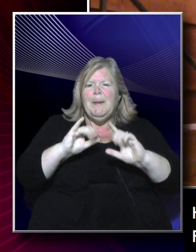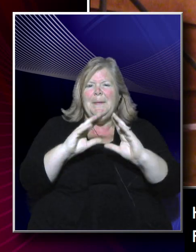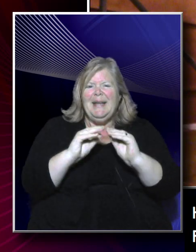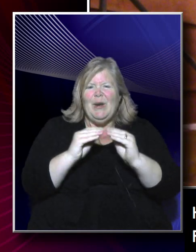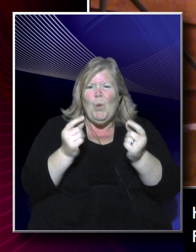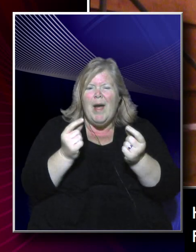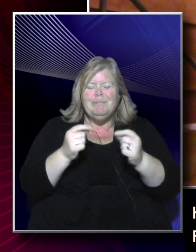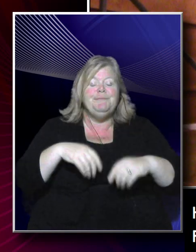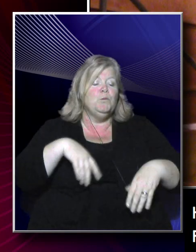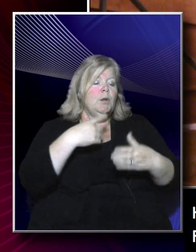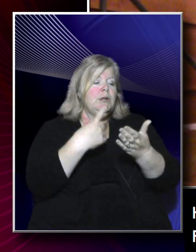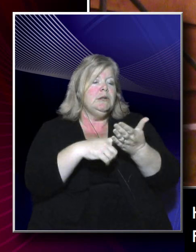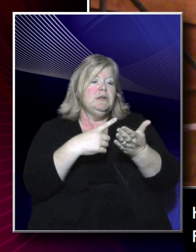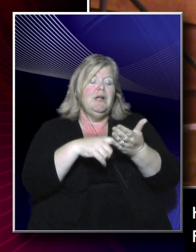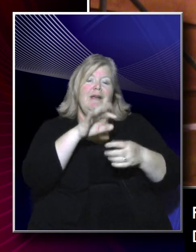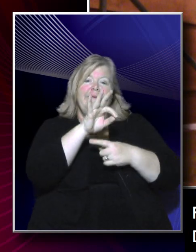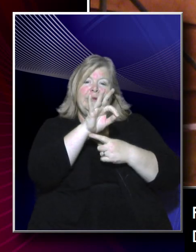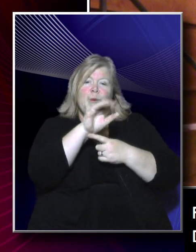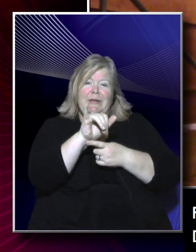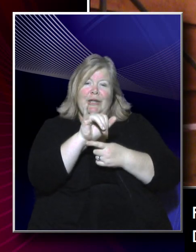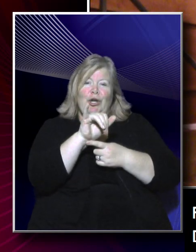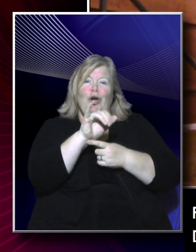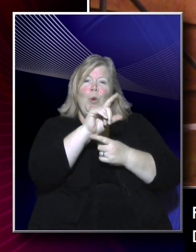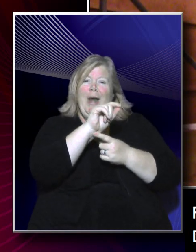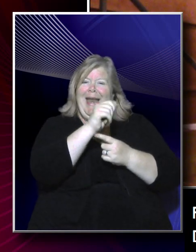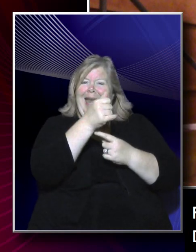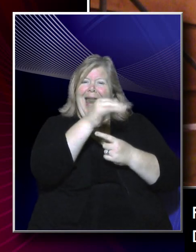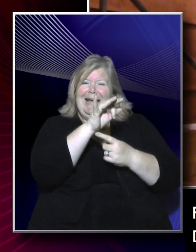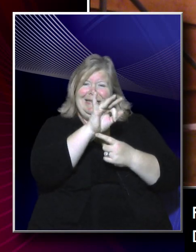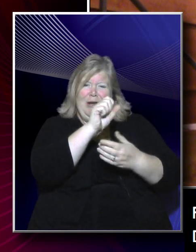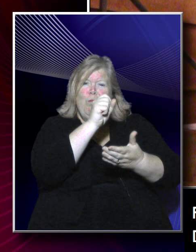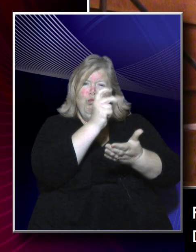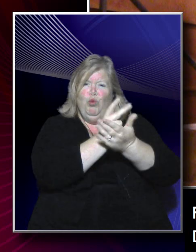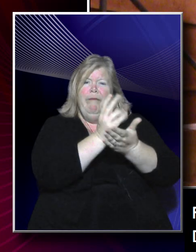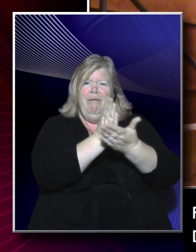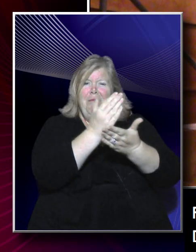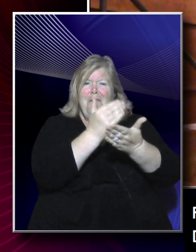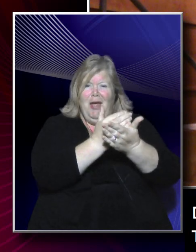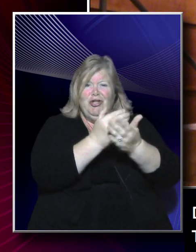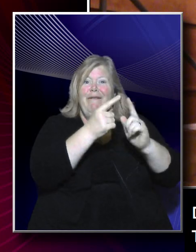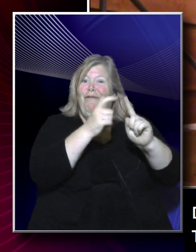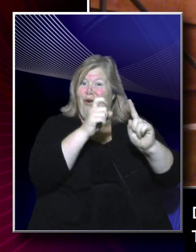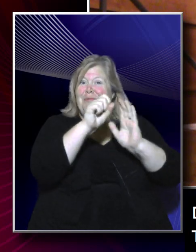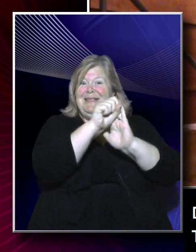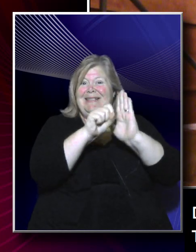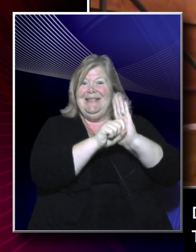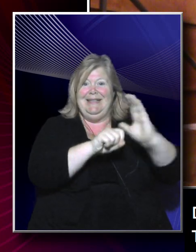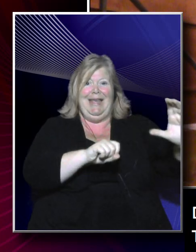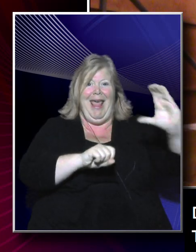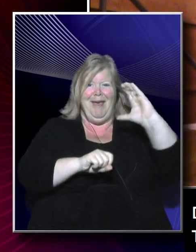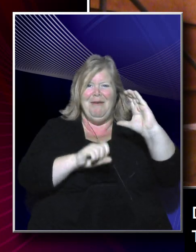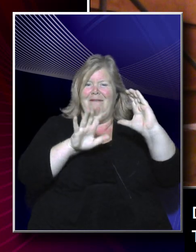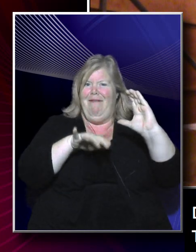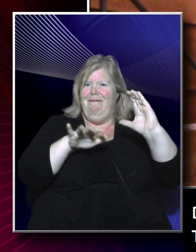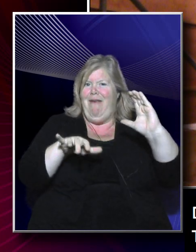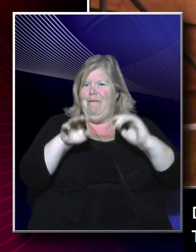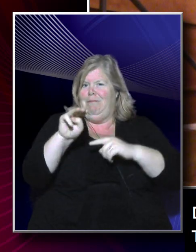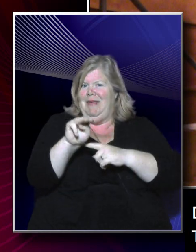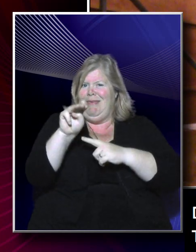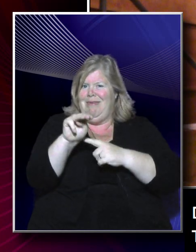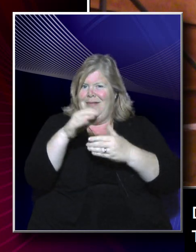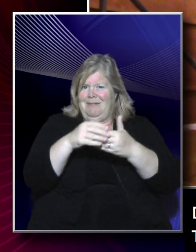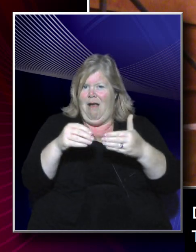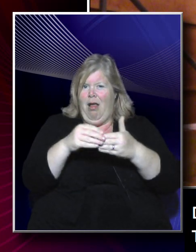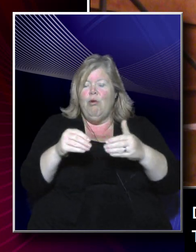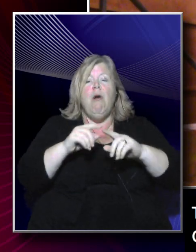fiscal year 19 approved budget from the state, which totaled $55 million. However, after